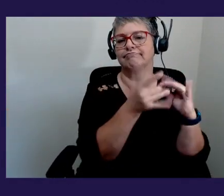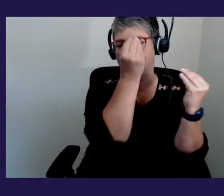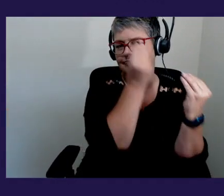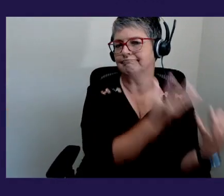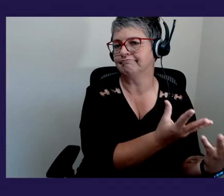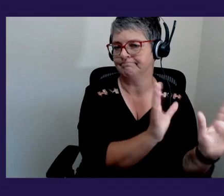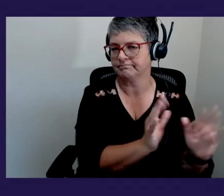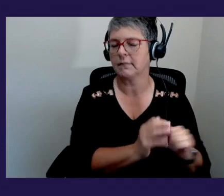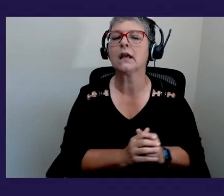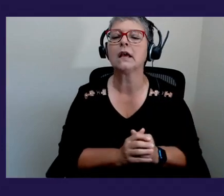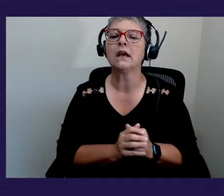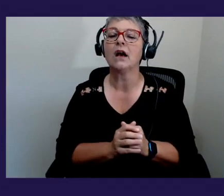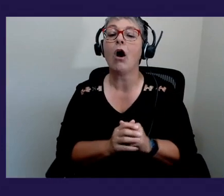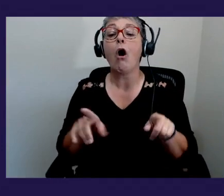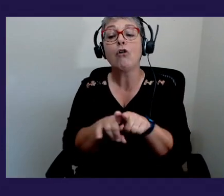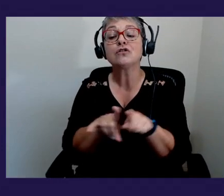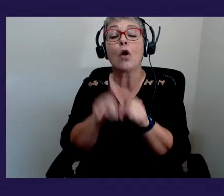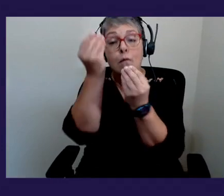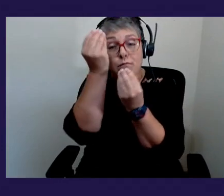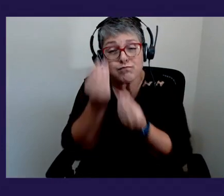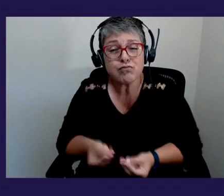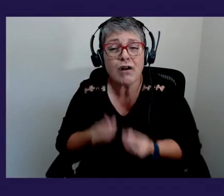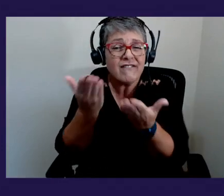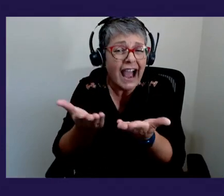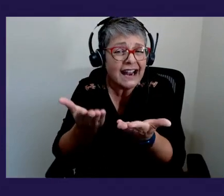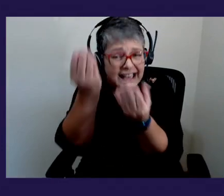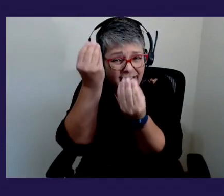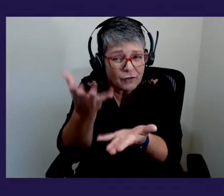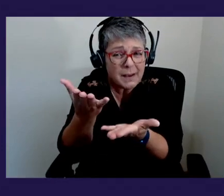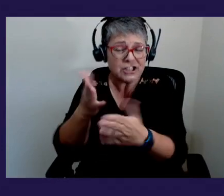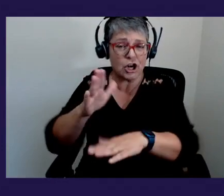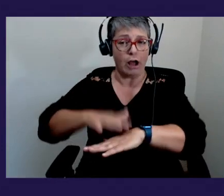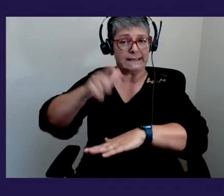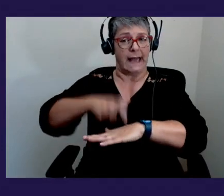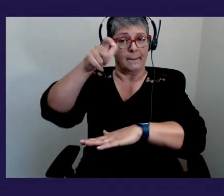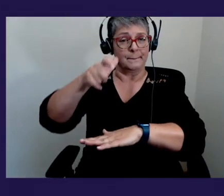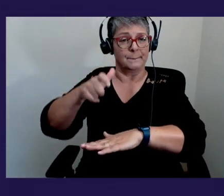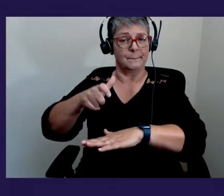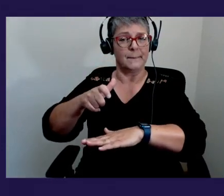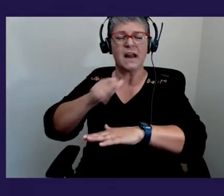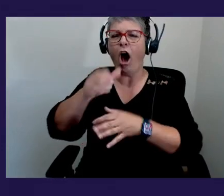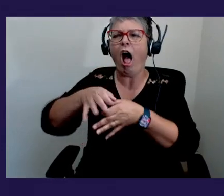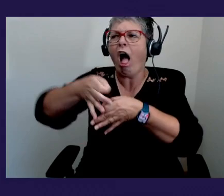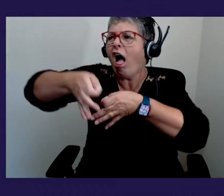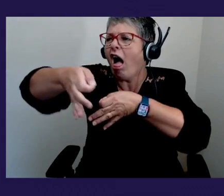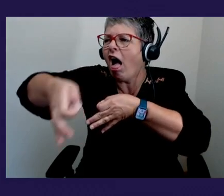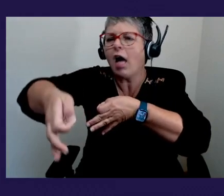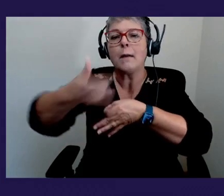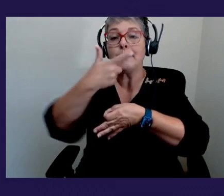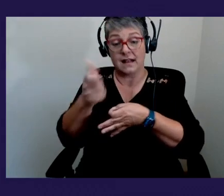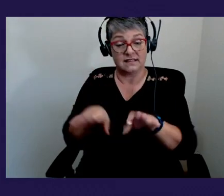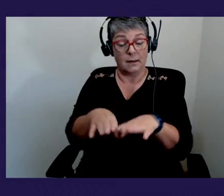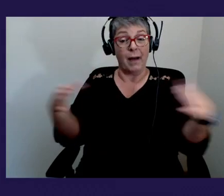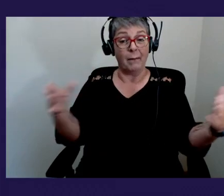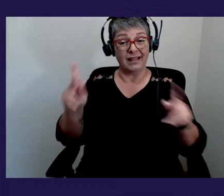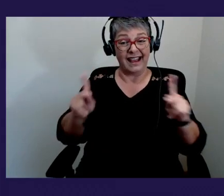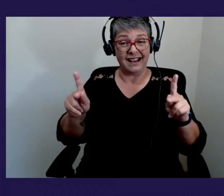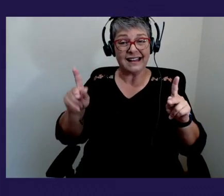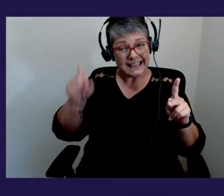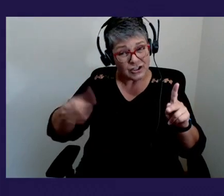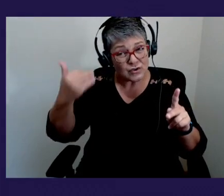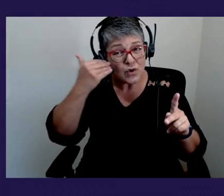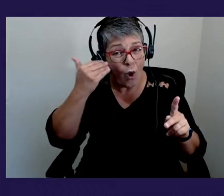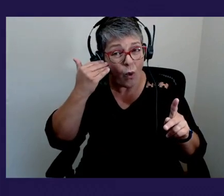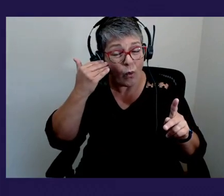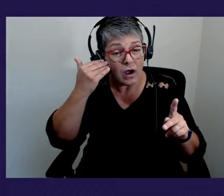timely way is also being consistent so the public know when we will be coming back to them with